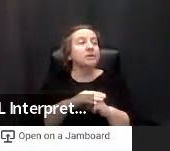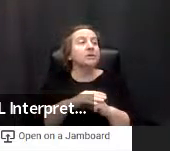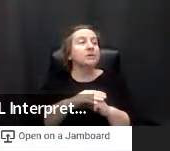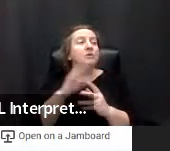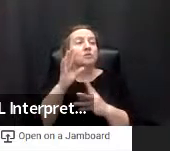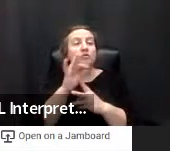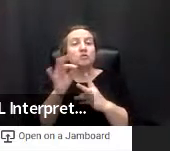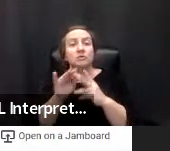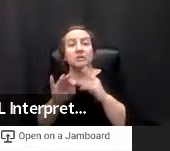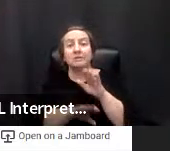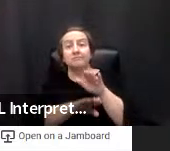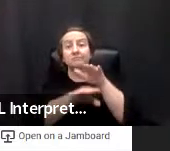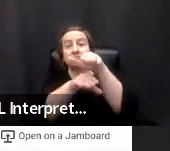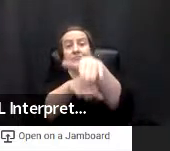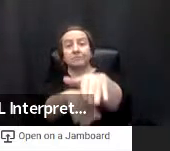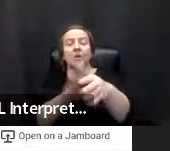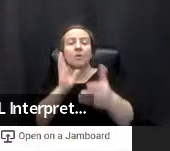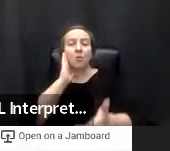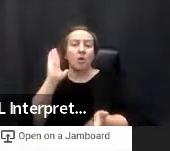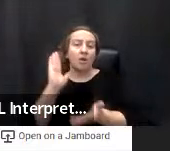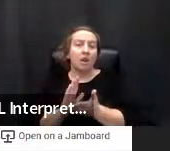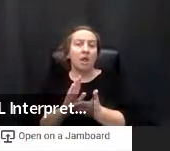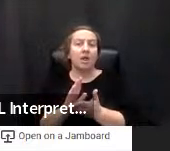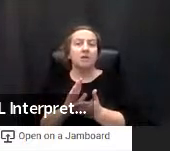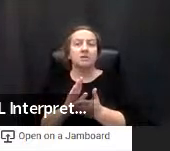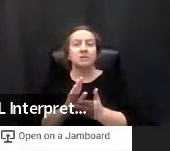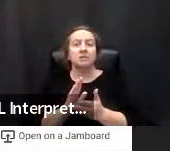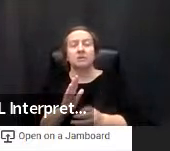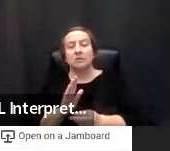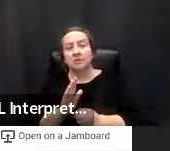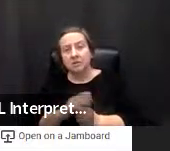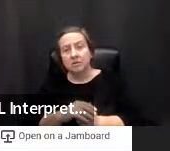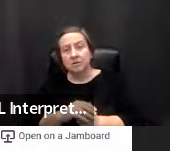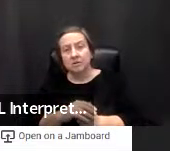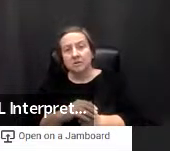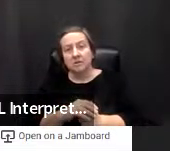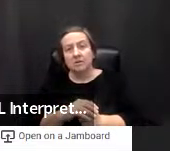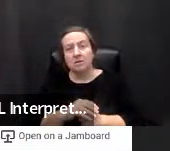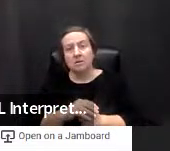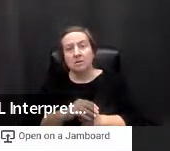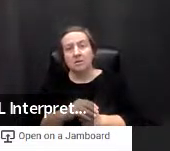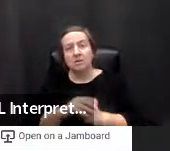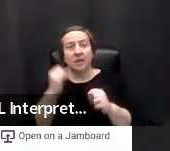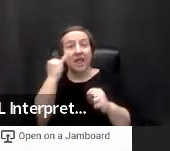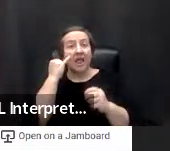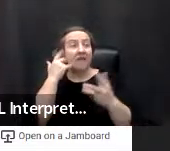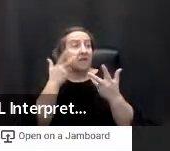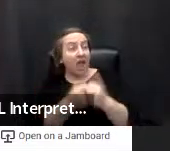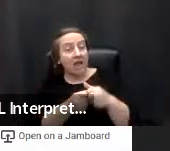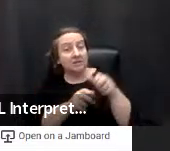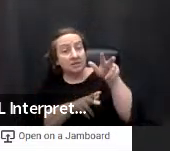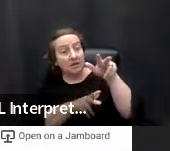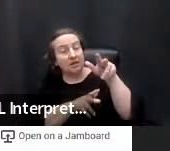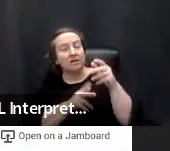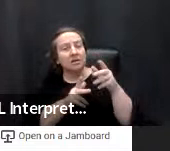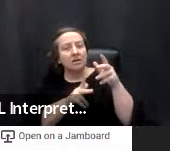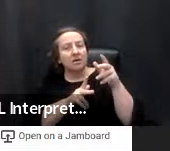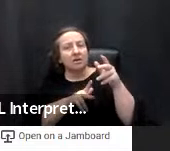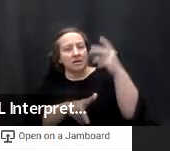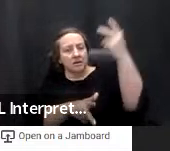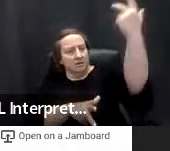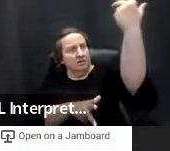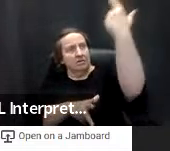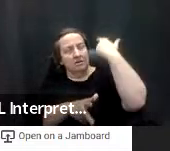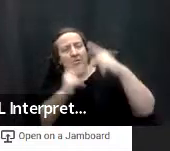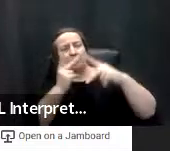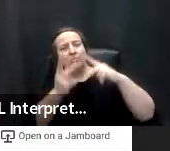Choosing the stacked option would actually eliminate rubbernecking or the looky-loos, right, when we have an accident. So I think that really hit home with